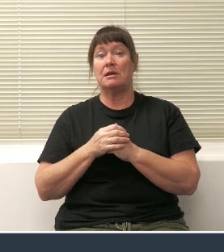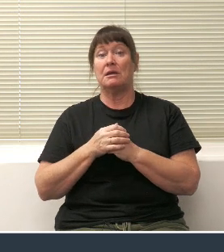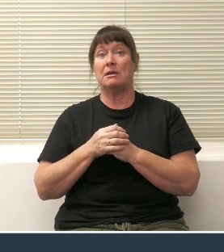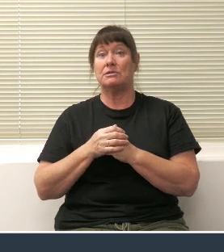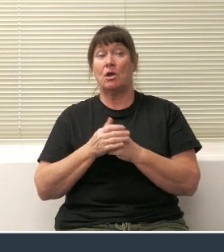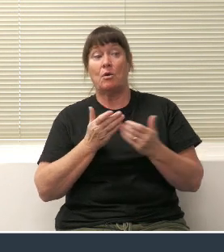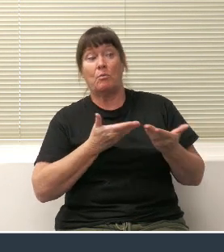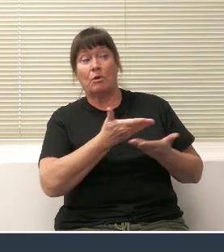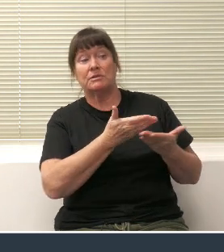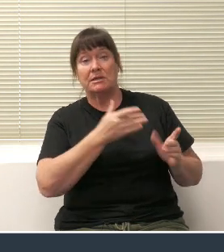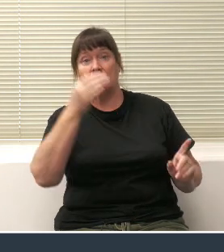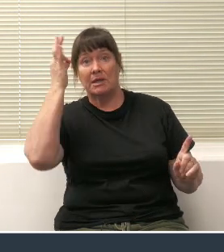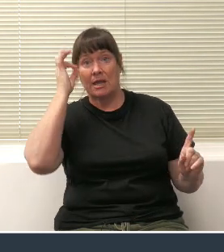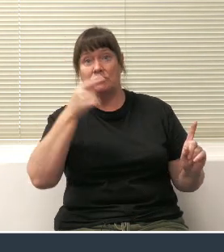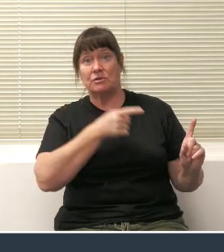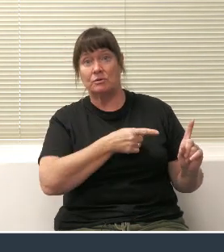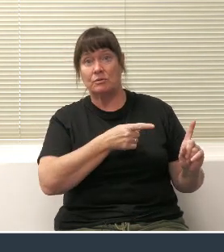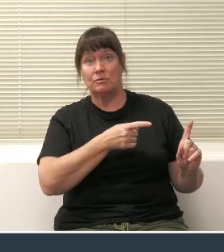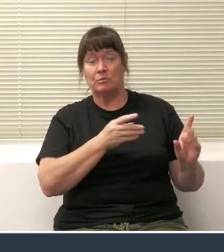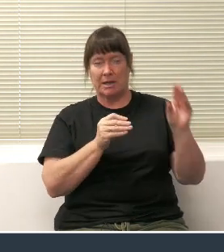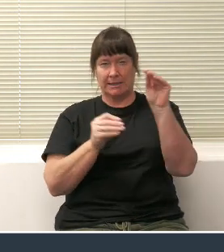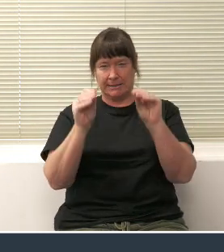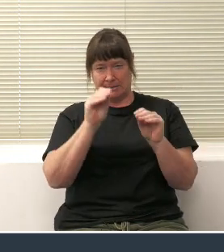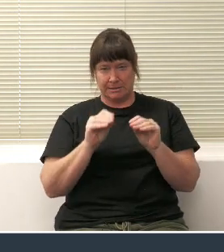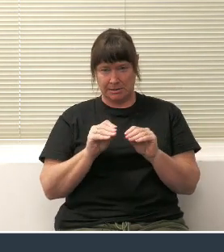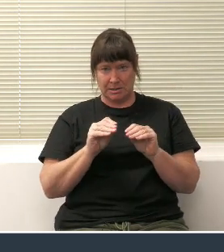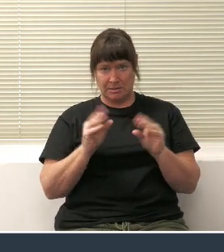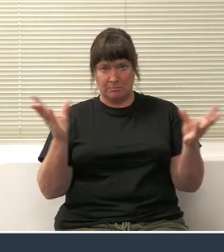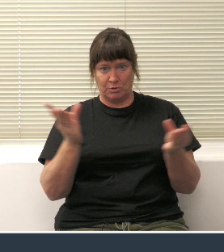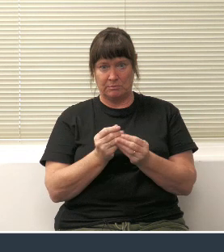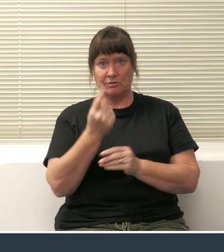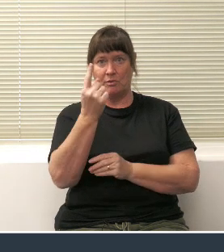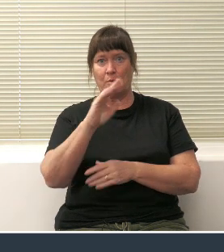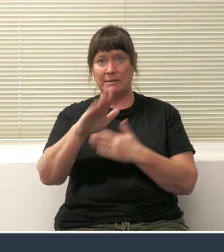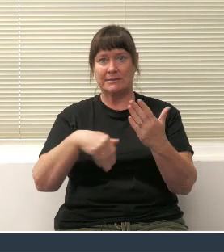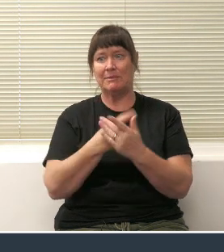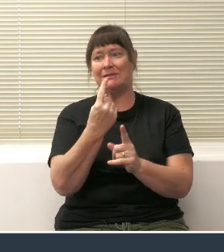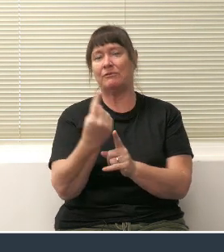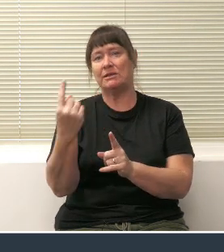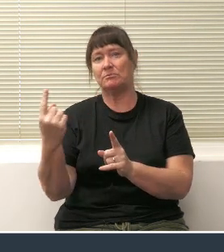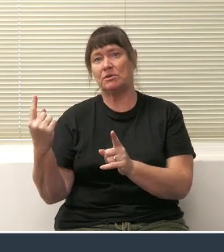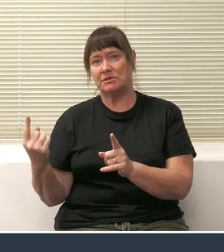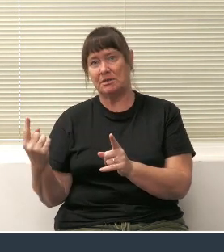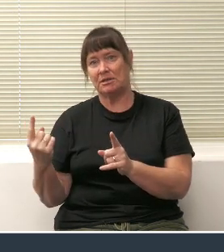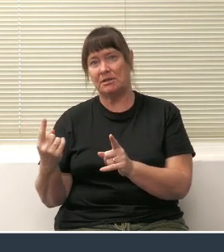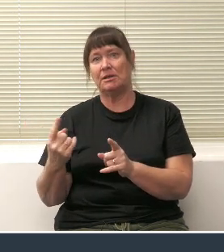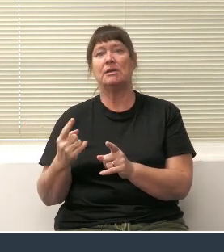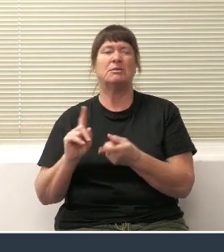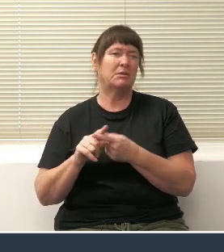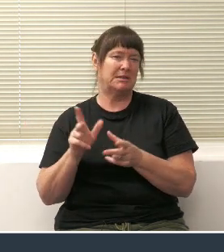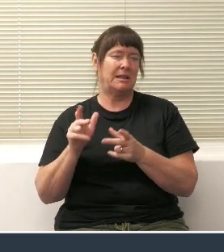with Napier City Council, we aggregated these into a single submission per person, so every voice was still